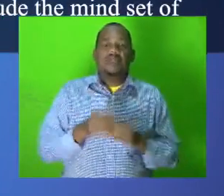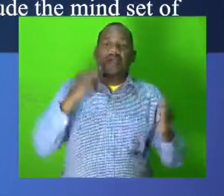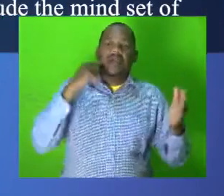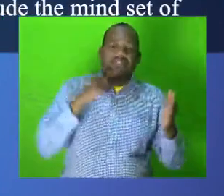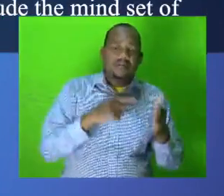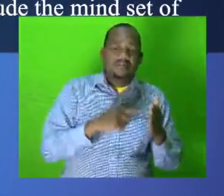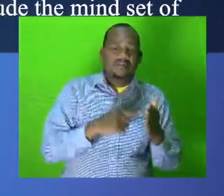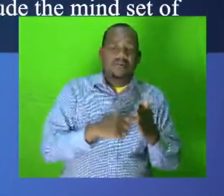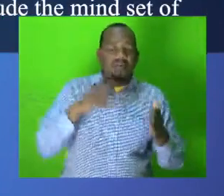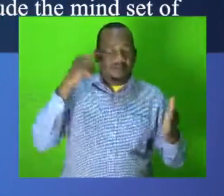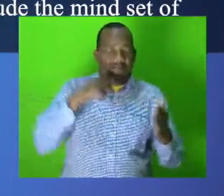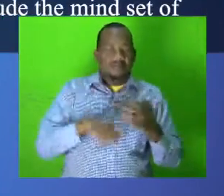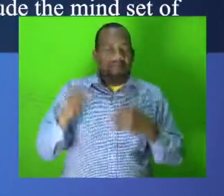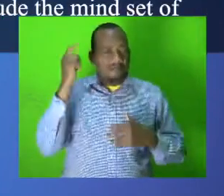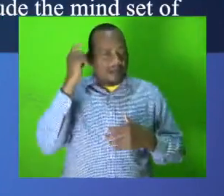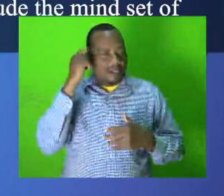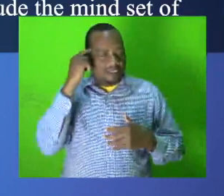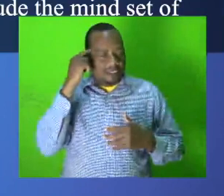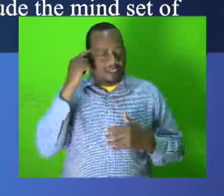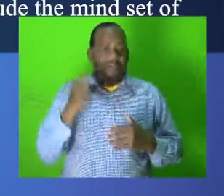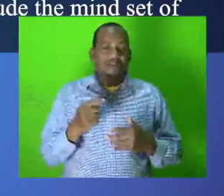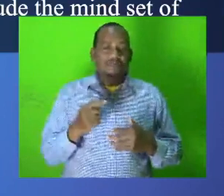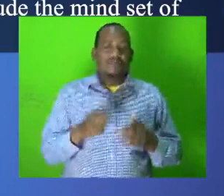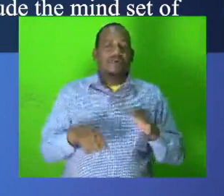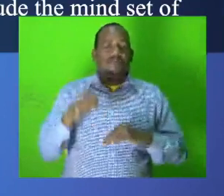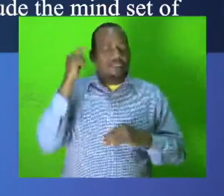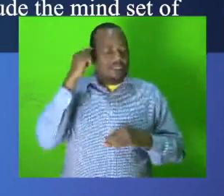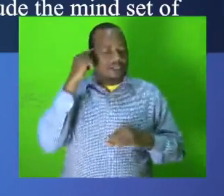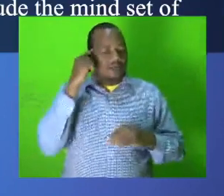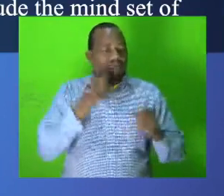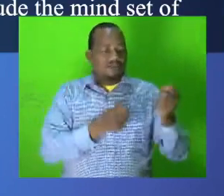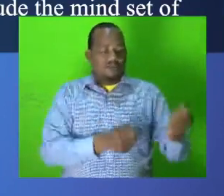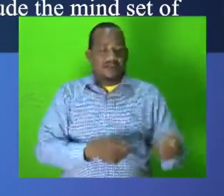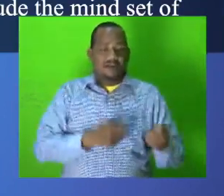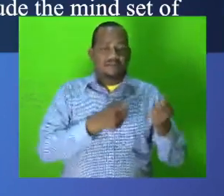on mindset of a farmer always using fertilizer